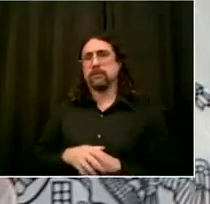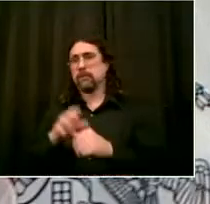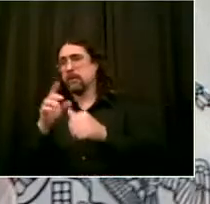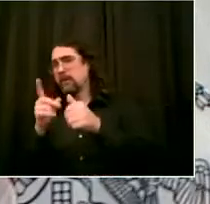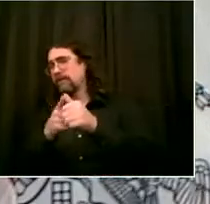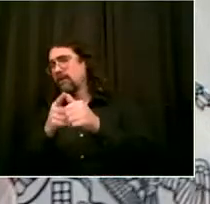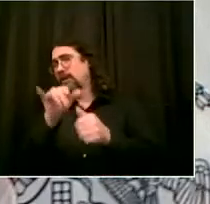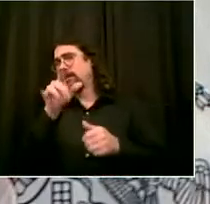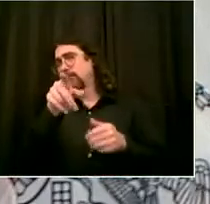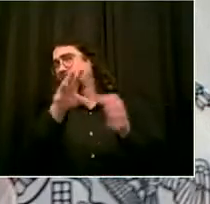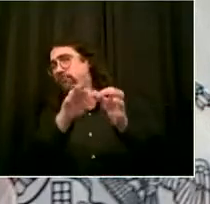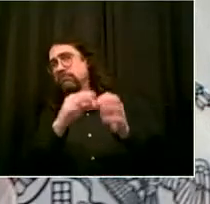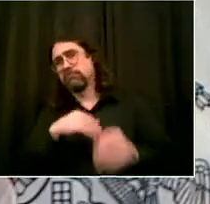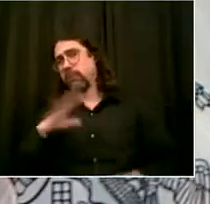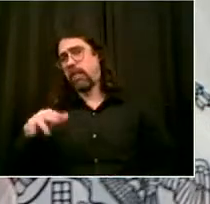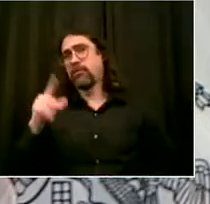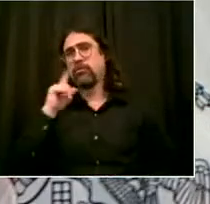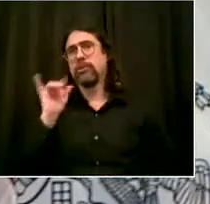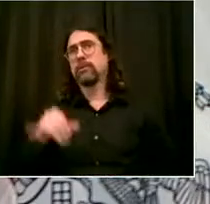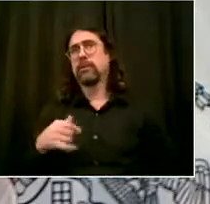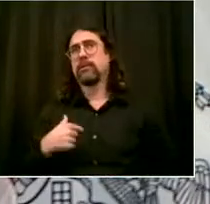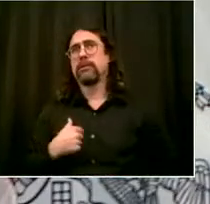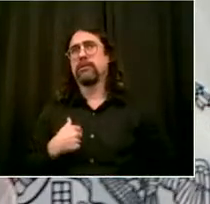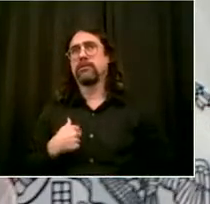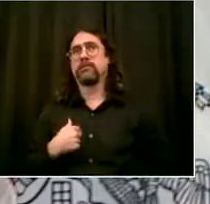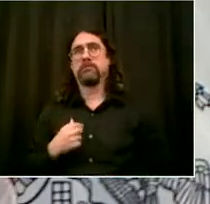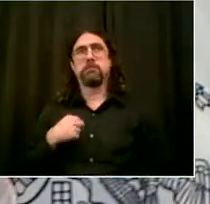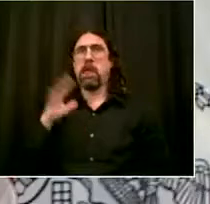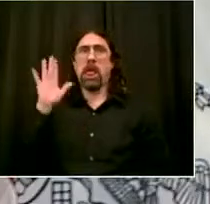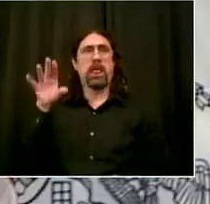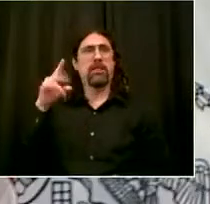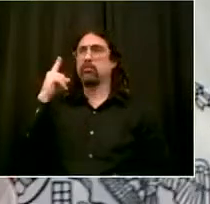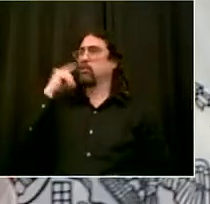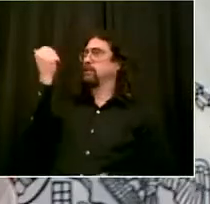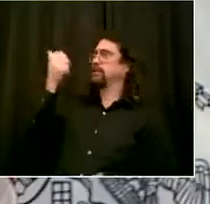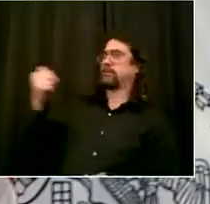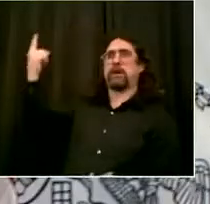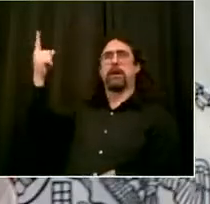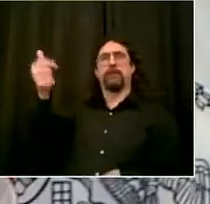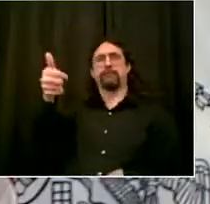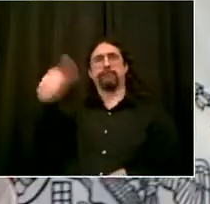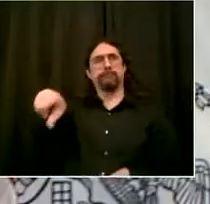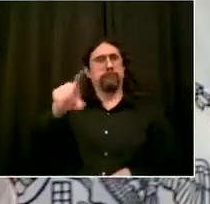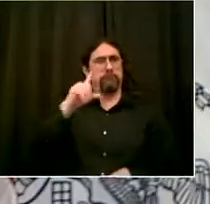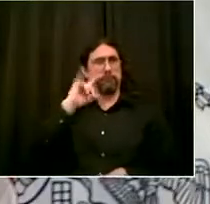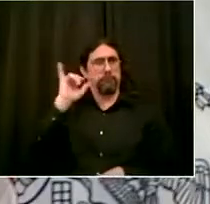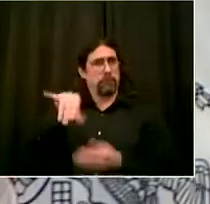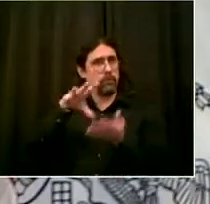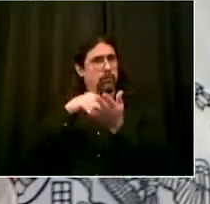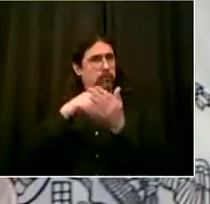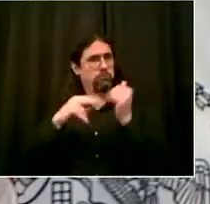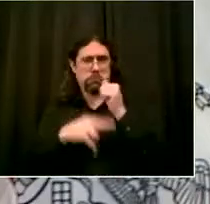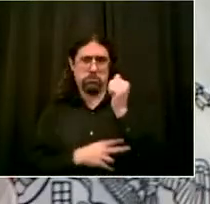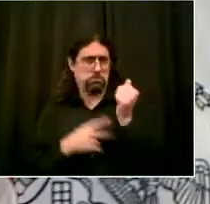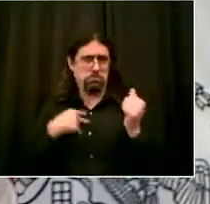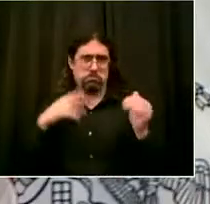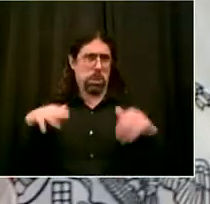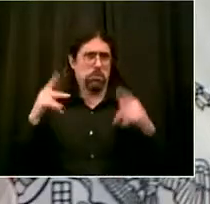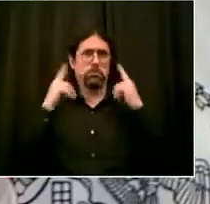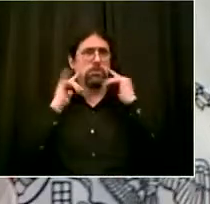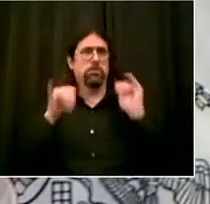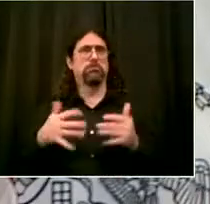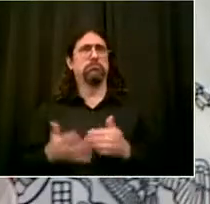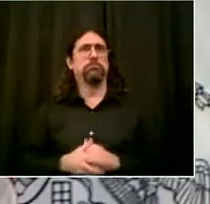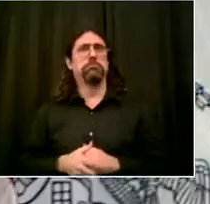saw that school unfortunately had to close for a period of time that we would need even more but uh what has been clear